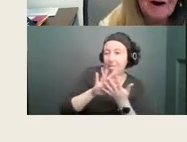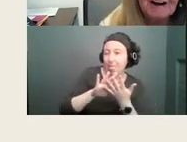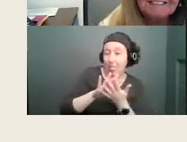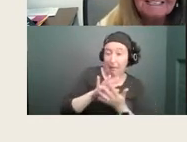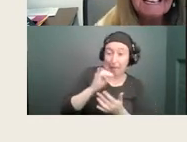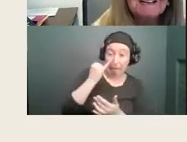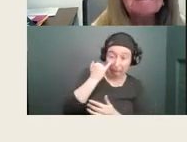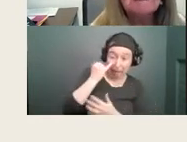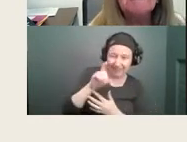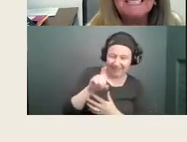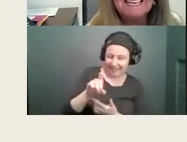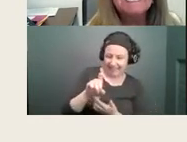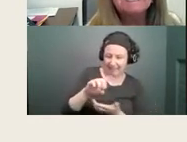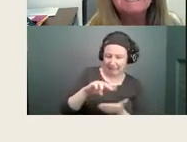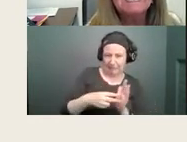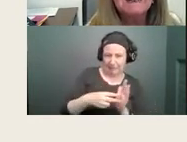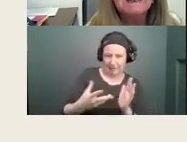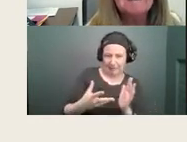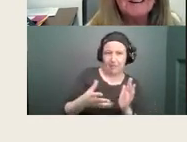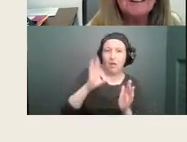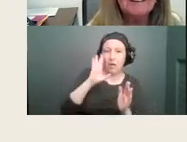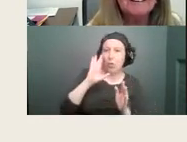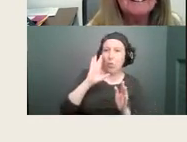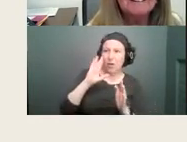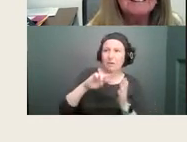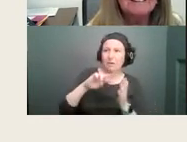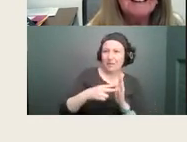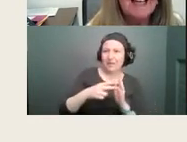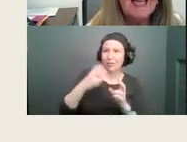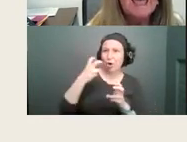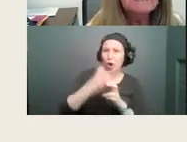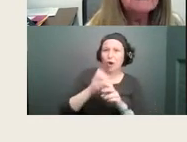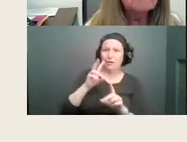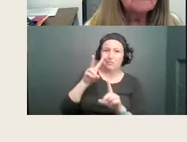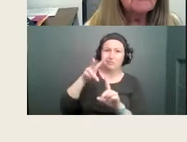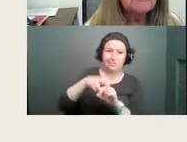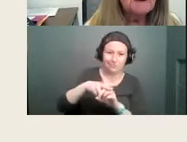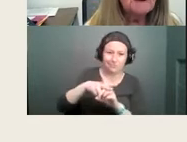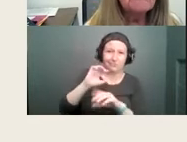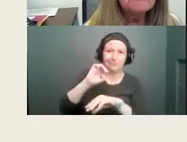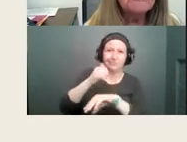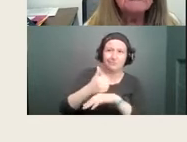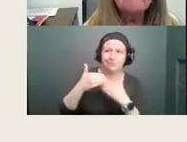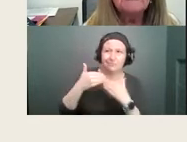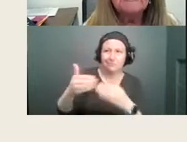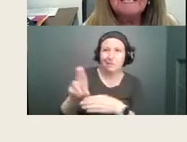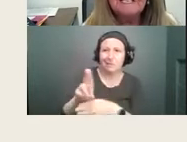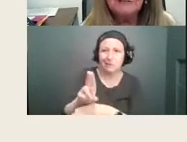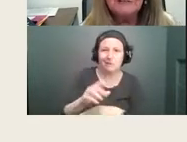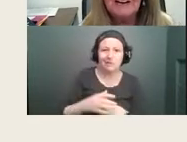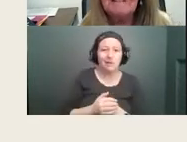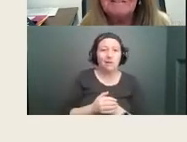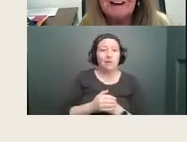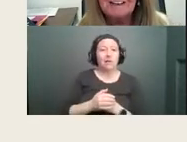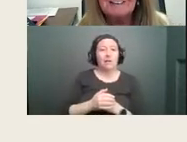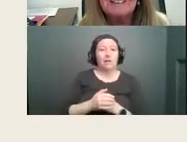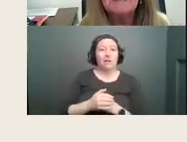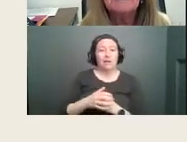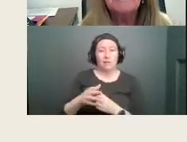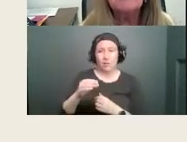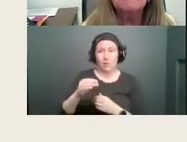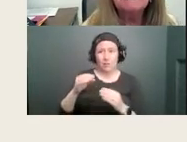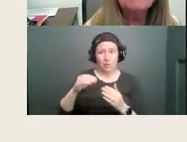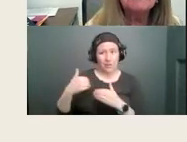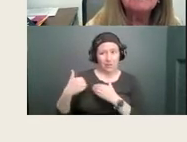going to cause an implementation failure. And it's the responsibility of the teacher of record